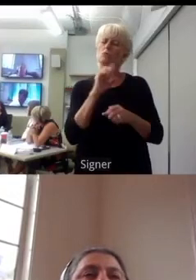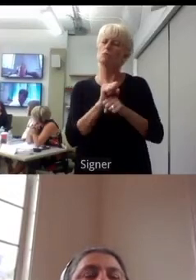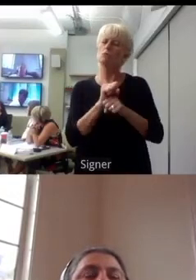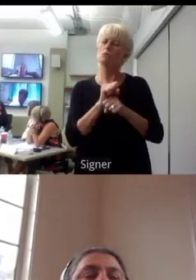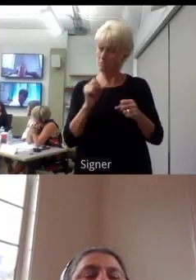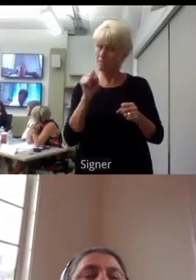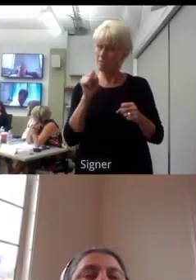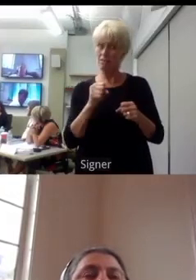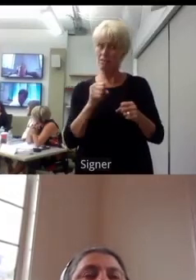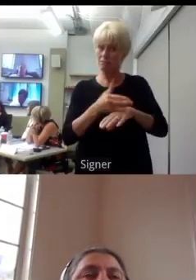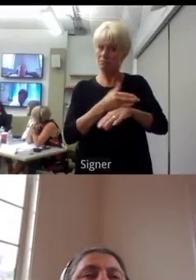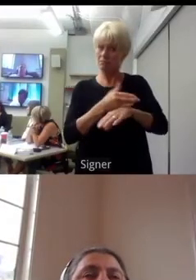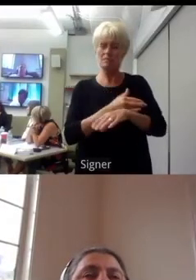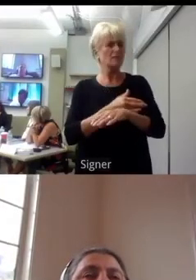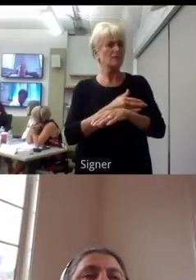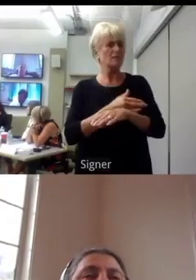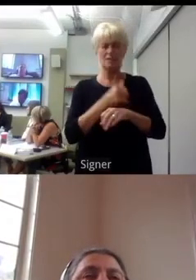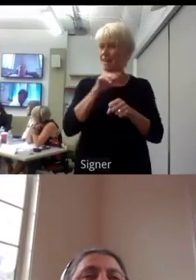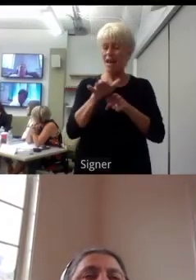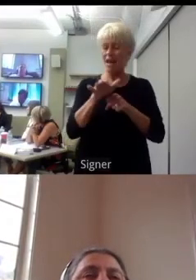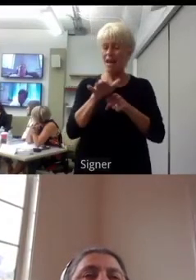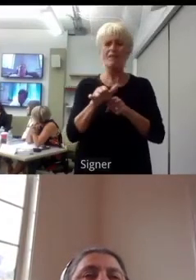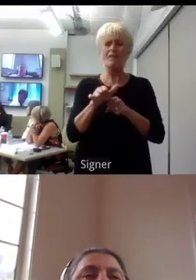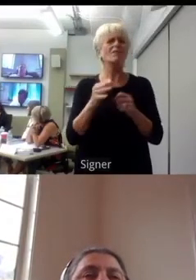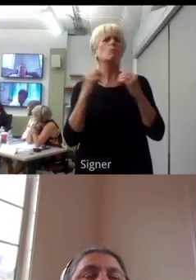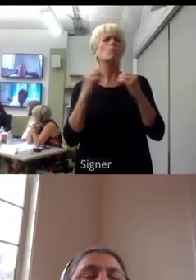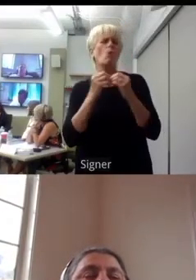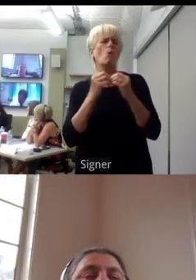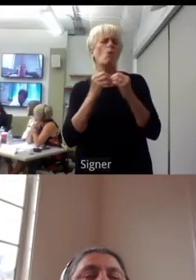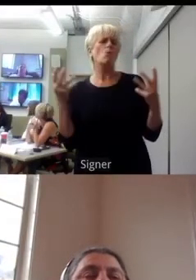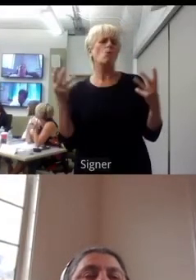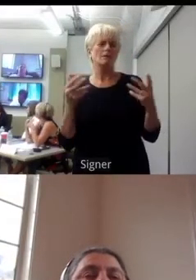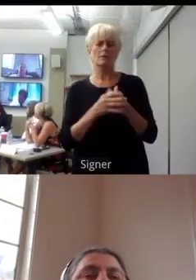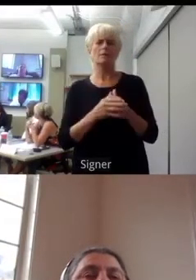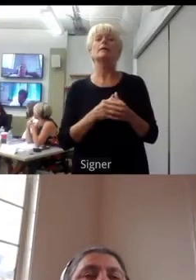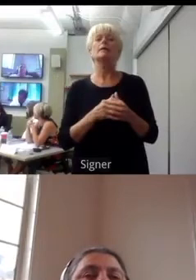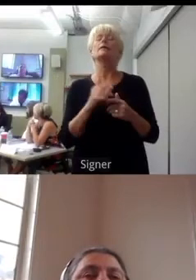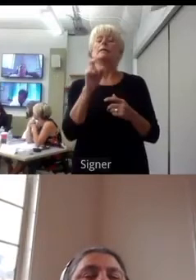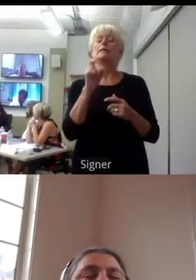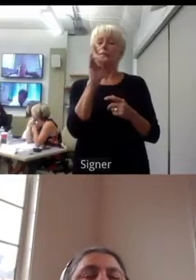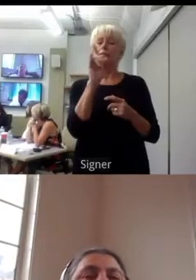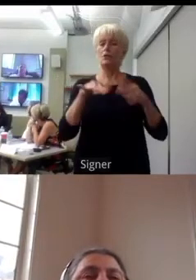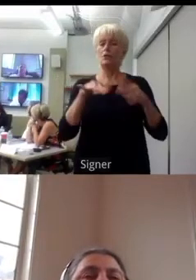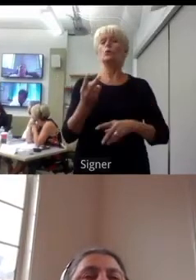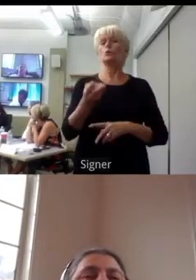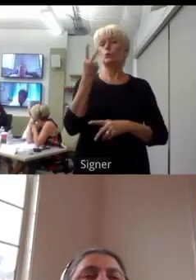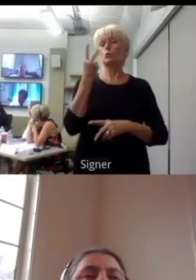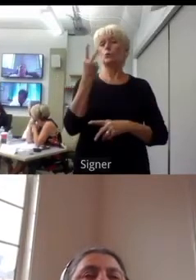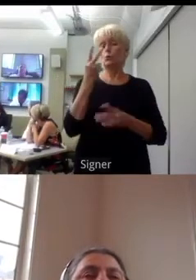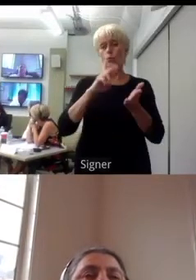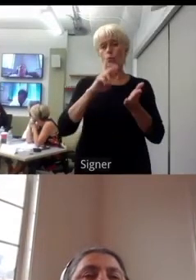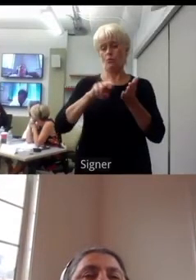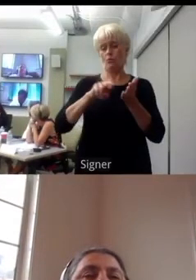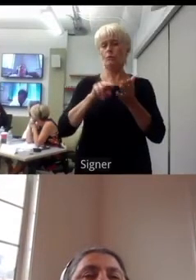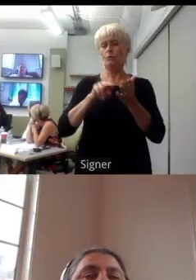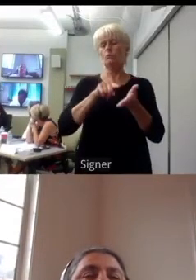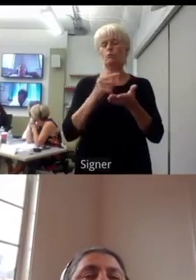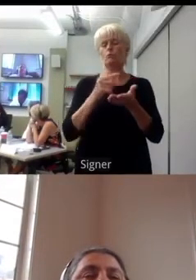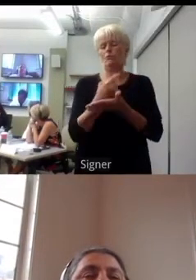do? There have been 2 such independent reviews in Ontario. The first was